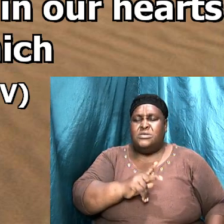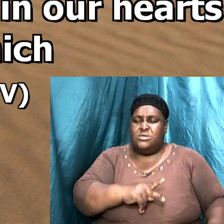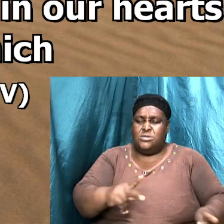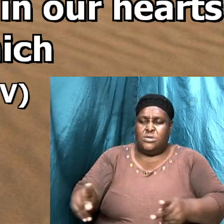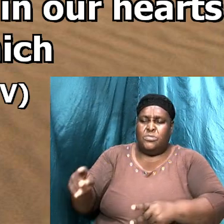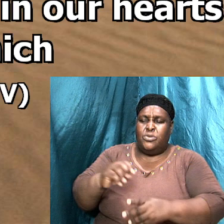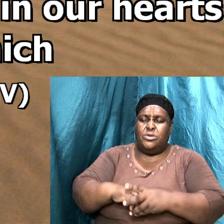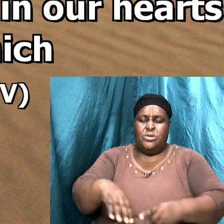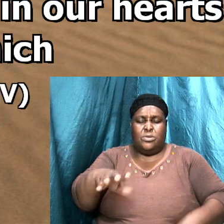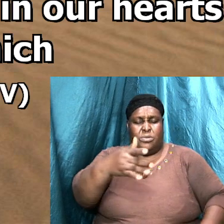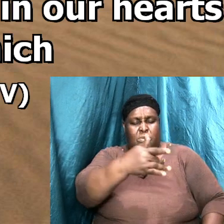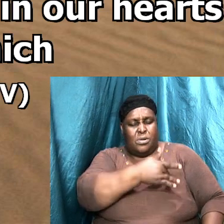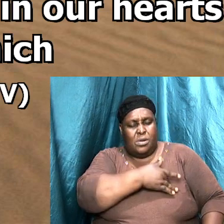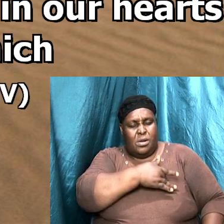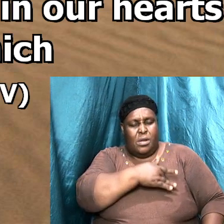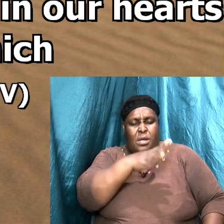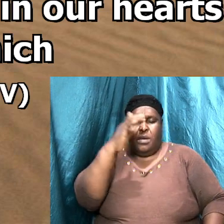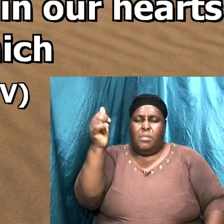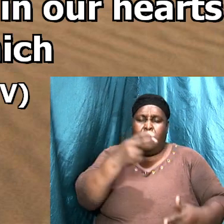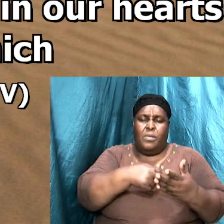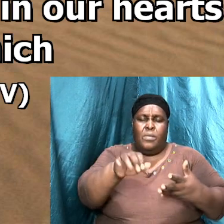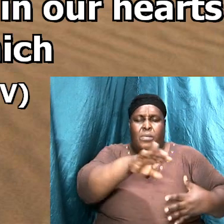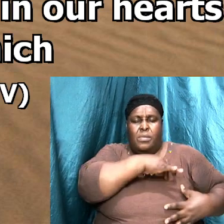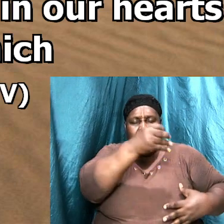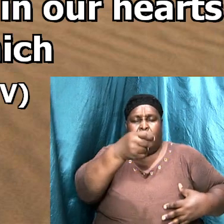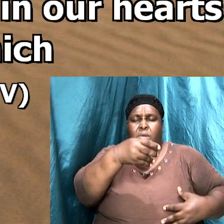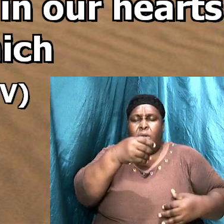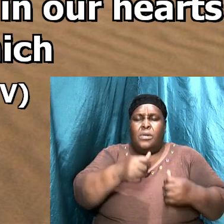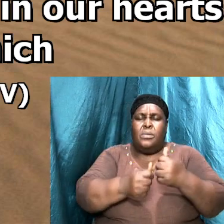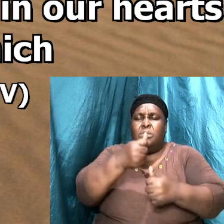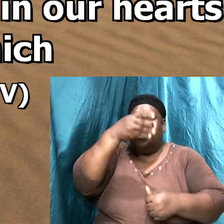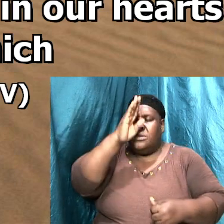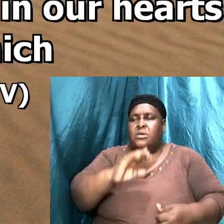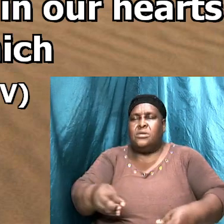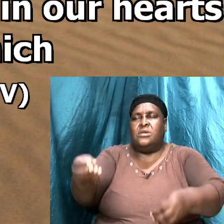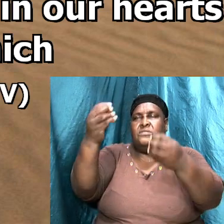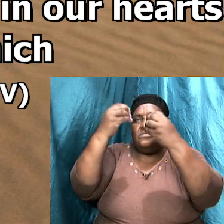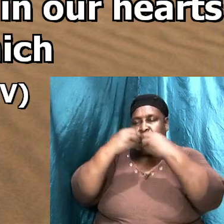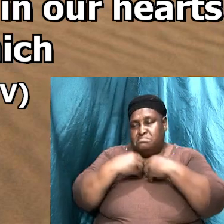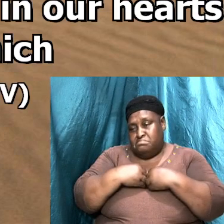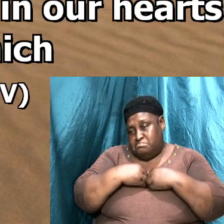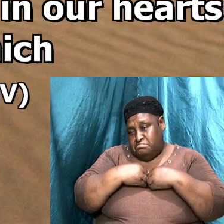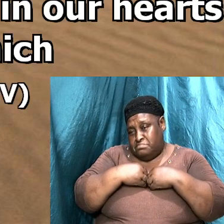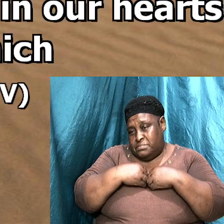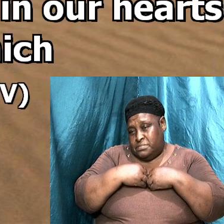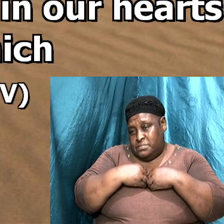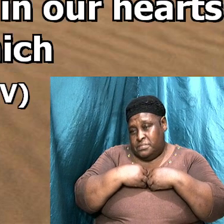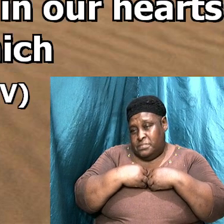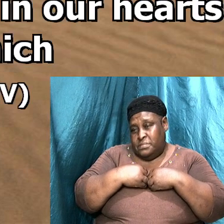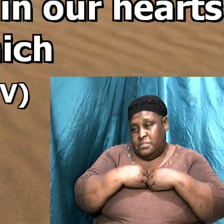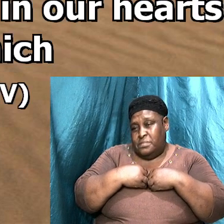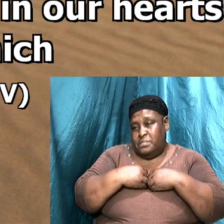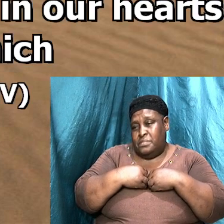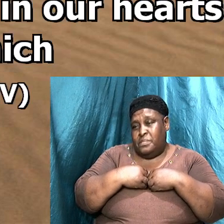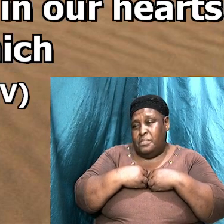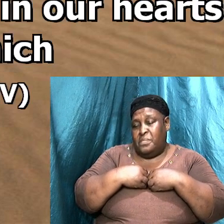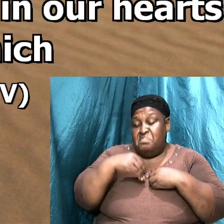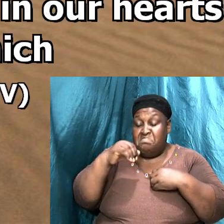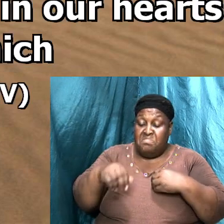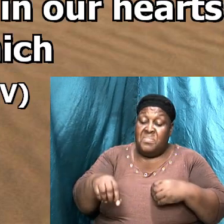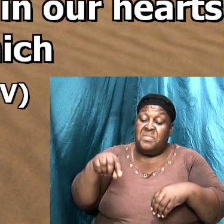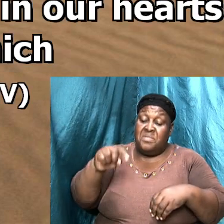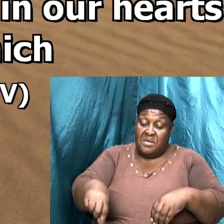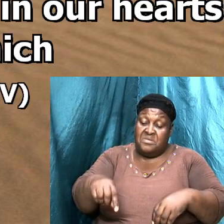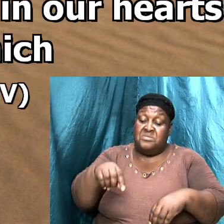by the Holy Ghost which God has given unto us. So in this dispensation,